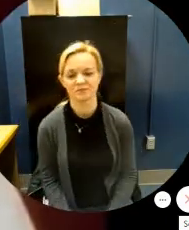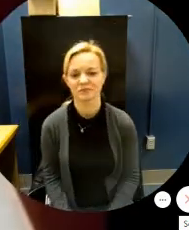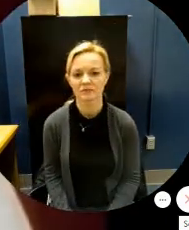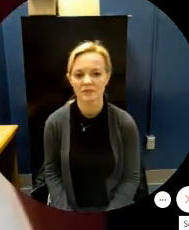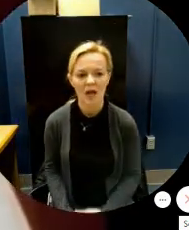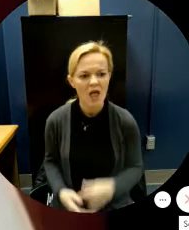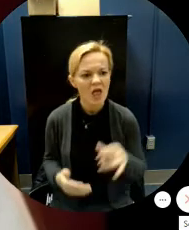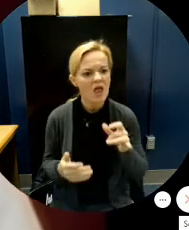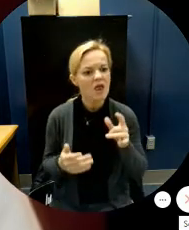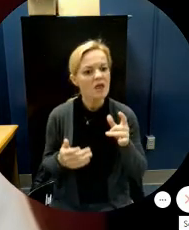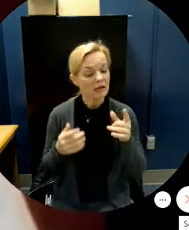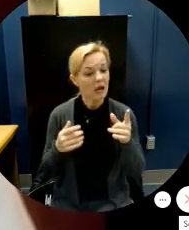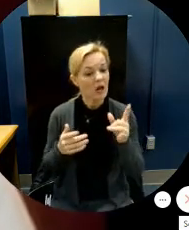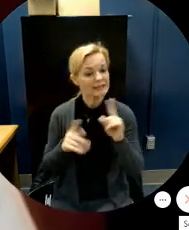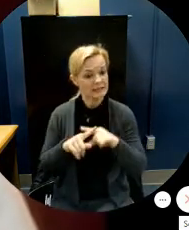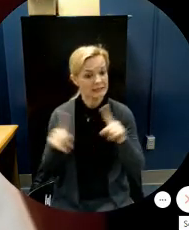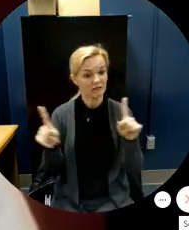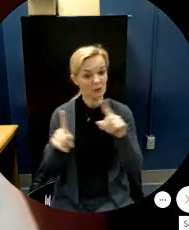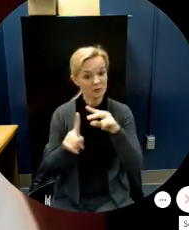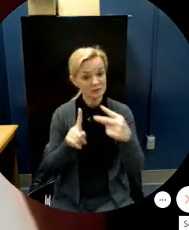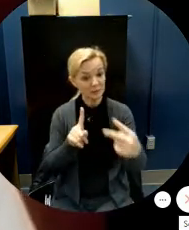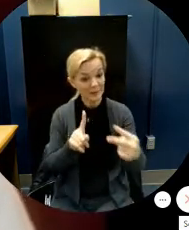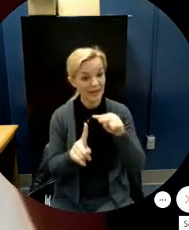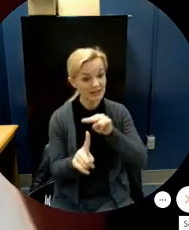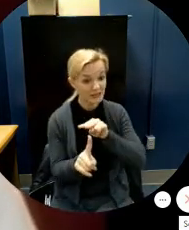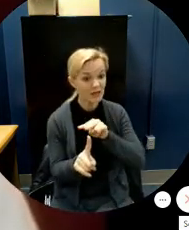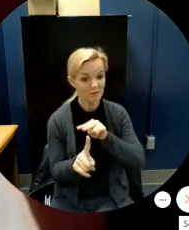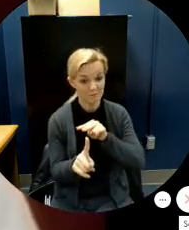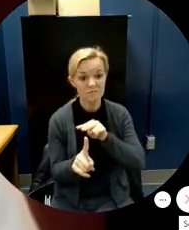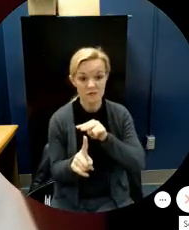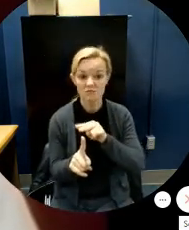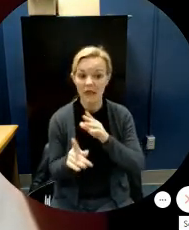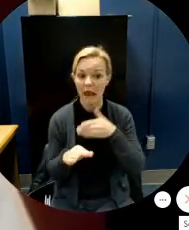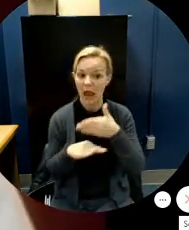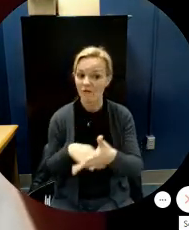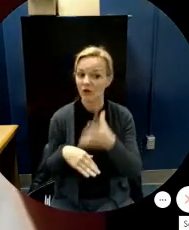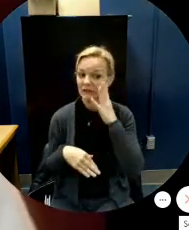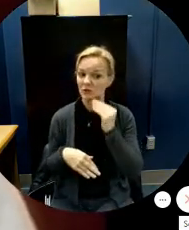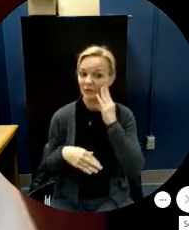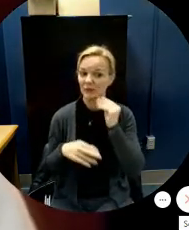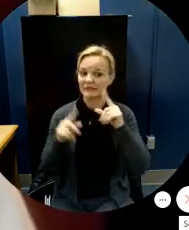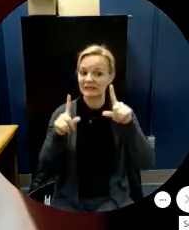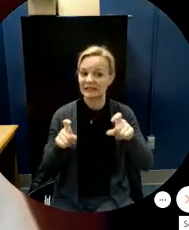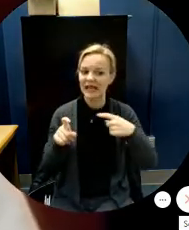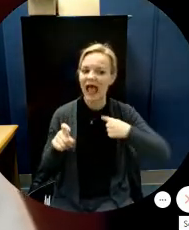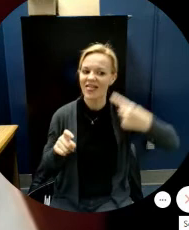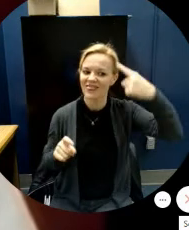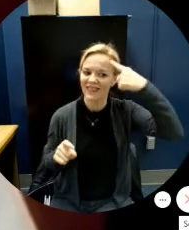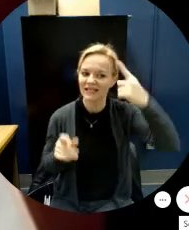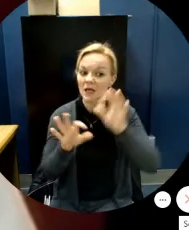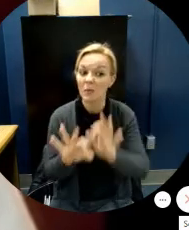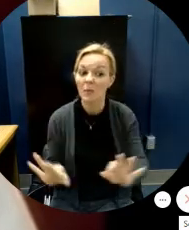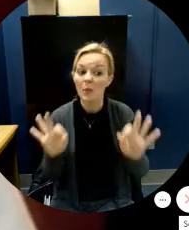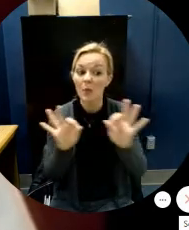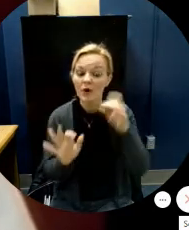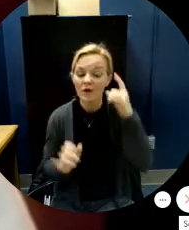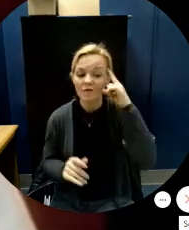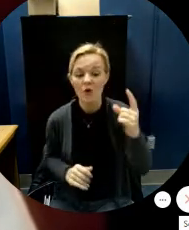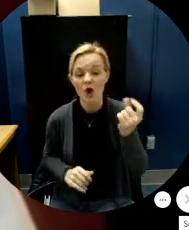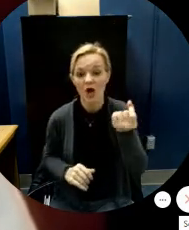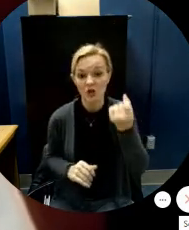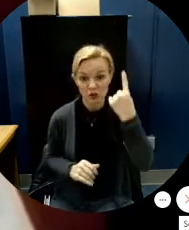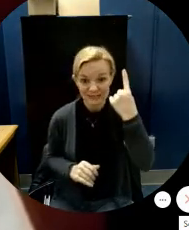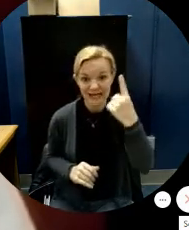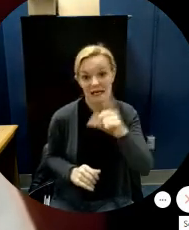It's a totally different way of looking at the world, and I think that's important in understanding